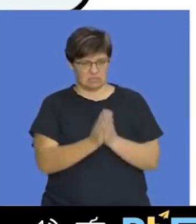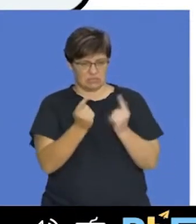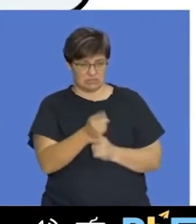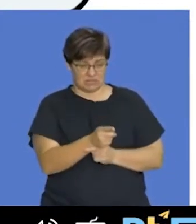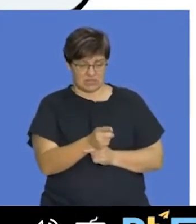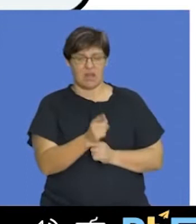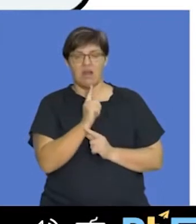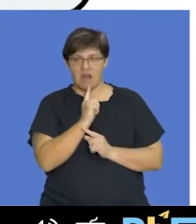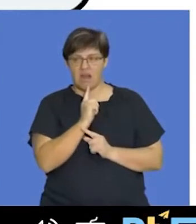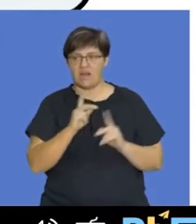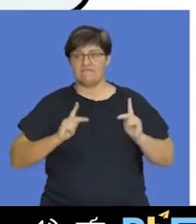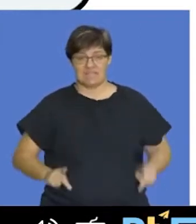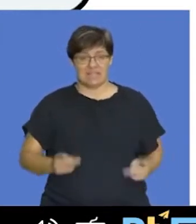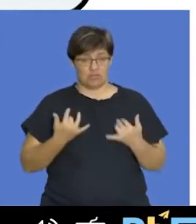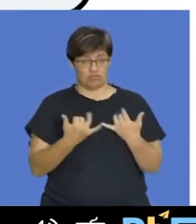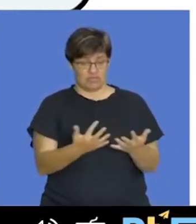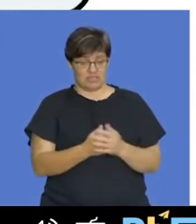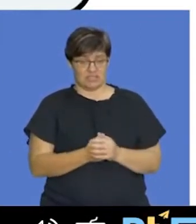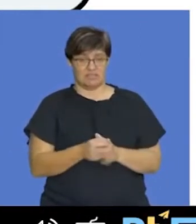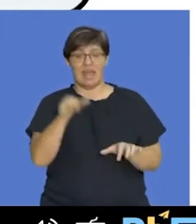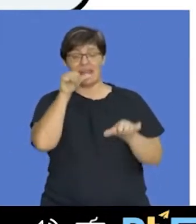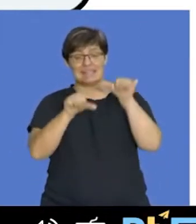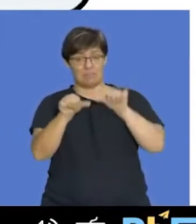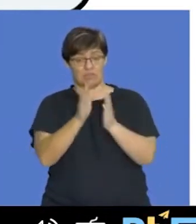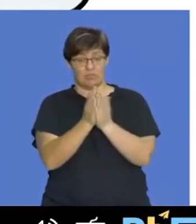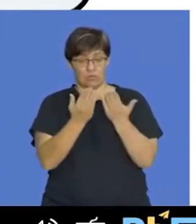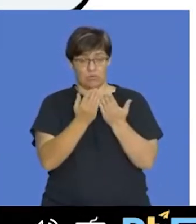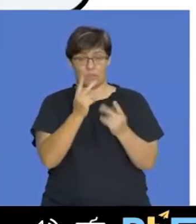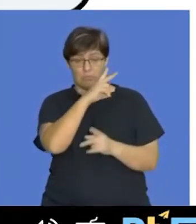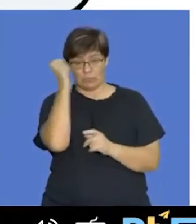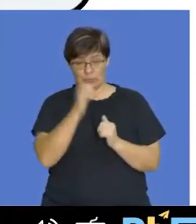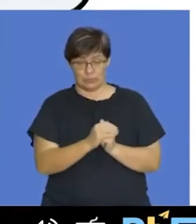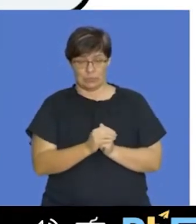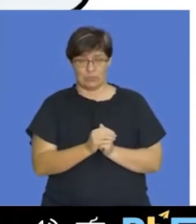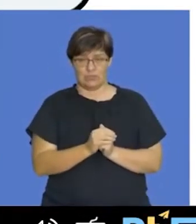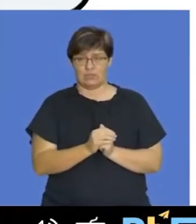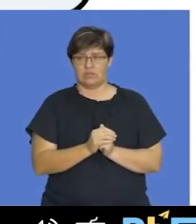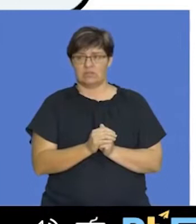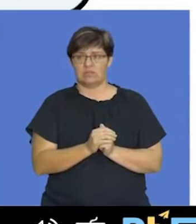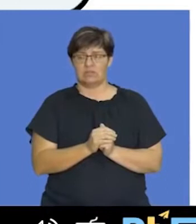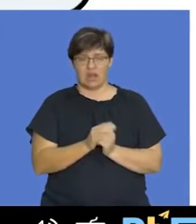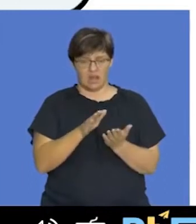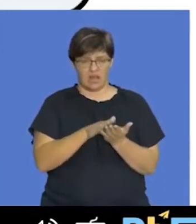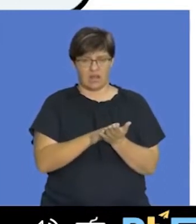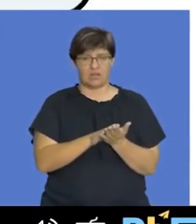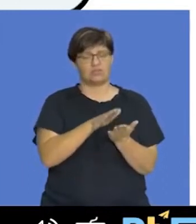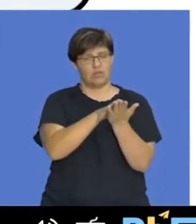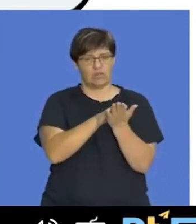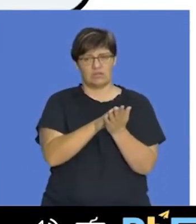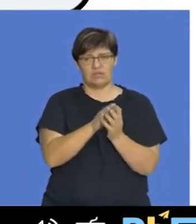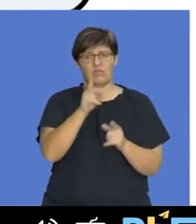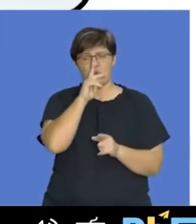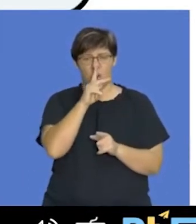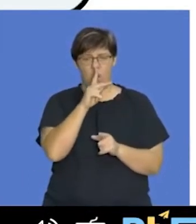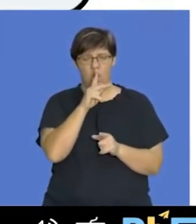particles. So this is the physics book in the green. That's the chemistry book in the blue. Now, those particles are the solids. Now, you know from